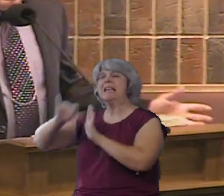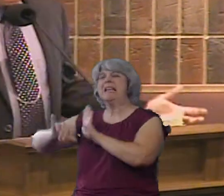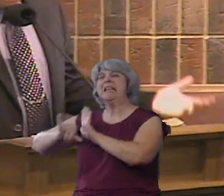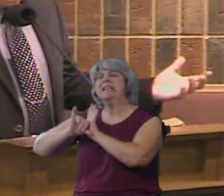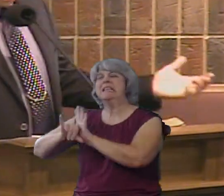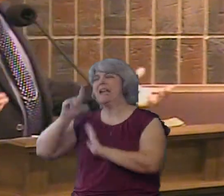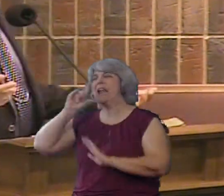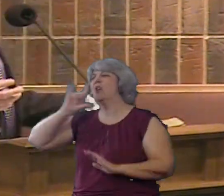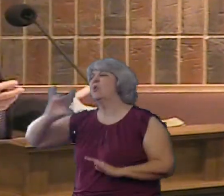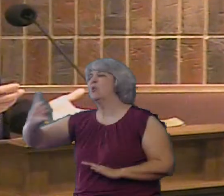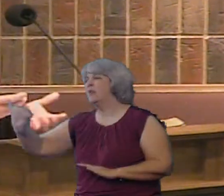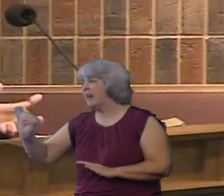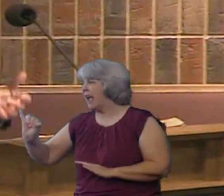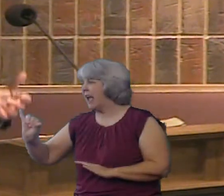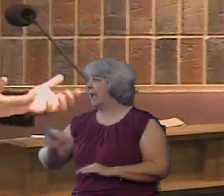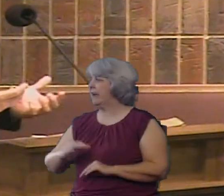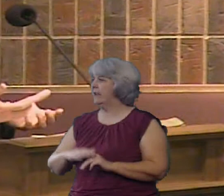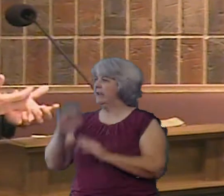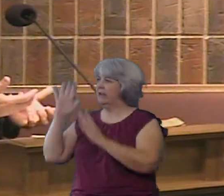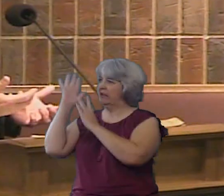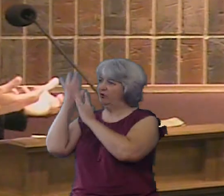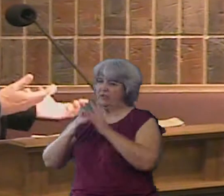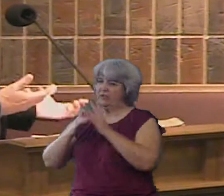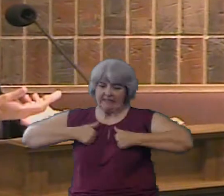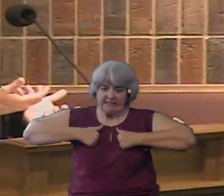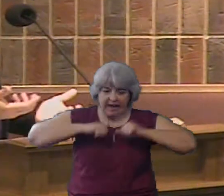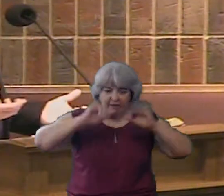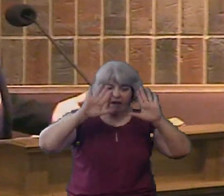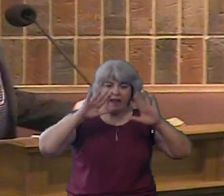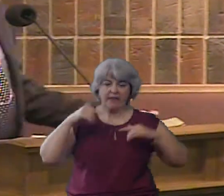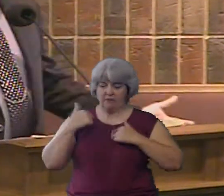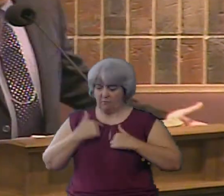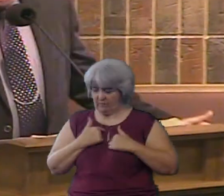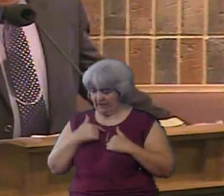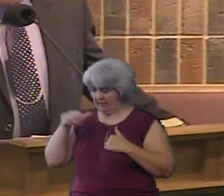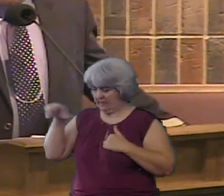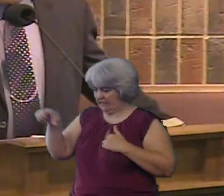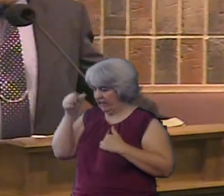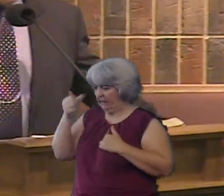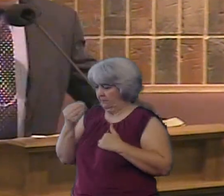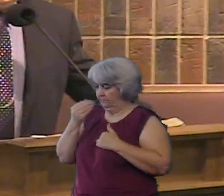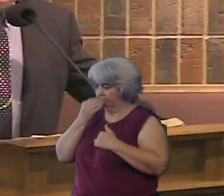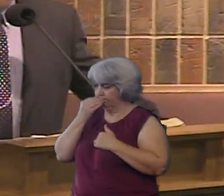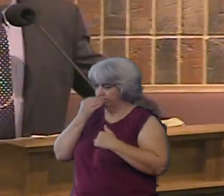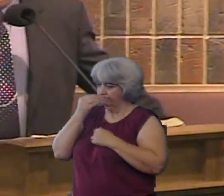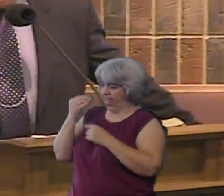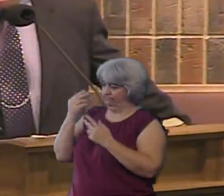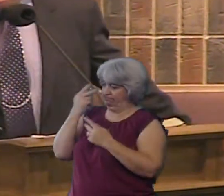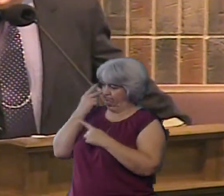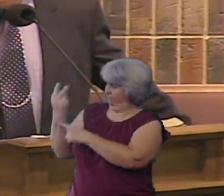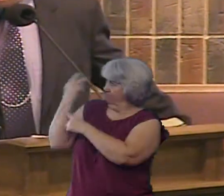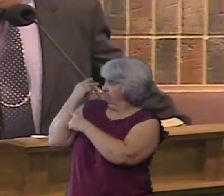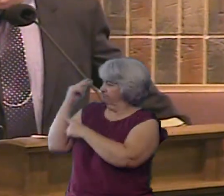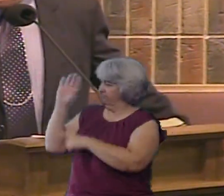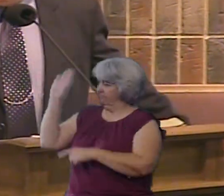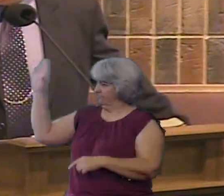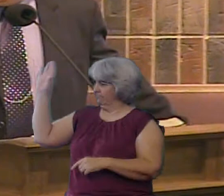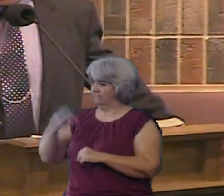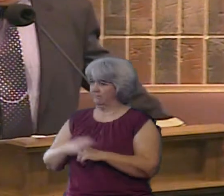His sacrifice, and we honor that sacrifice, but they were troubled by it. So it says, many of His disciples